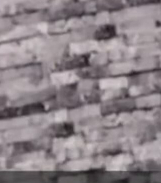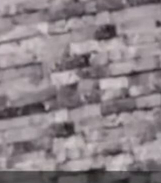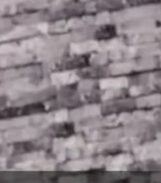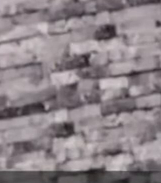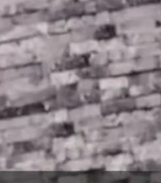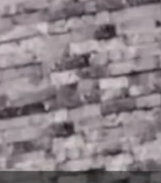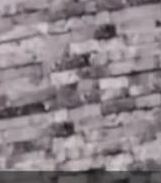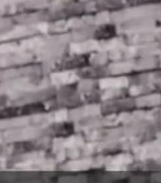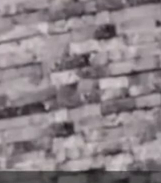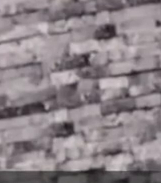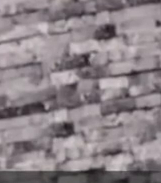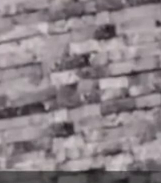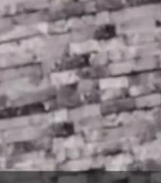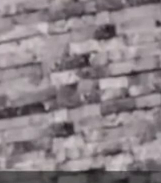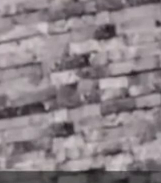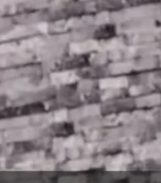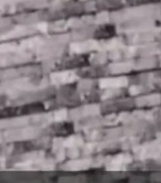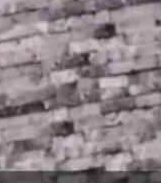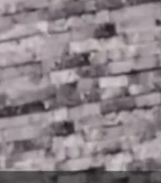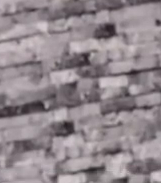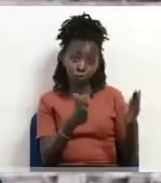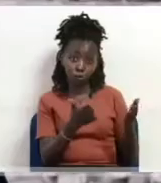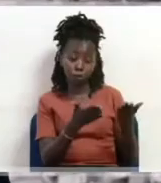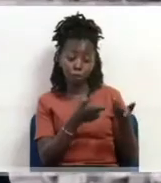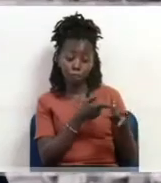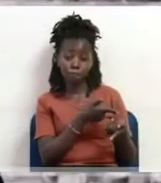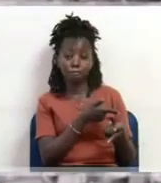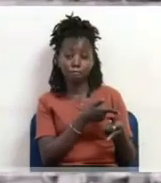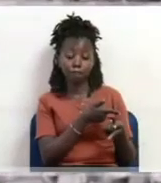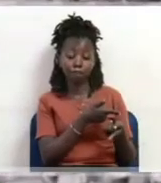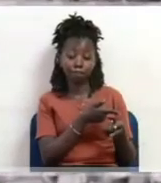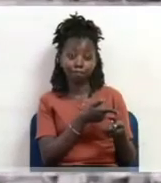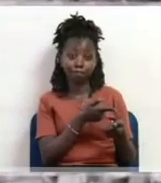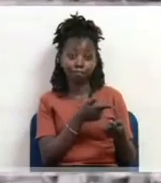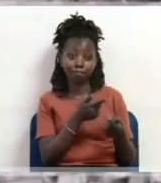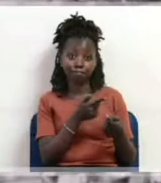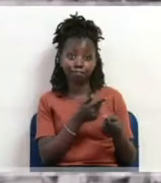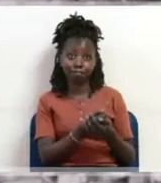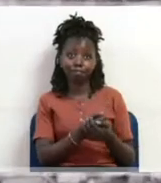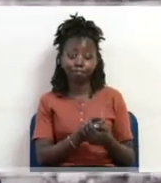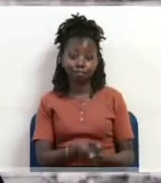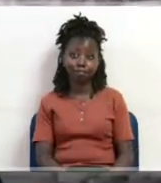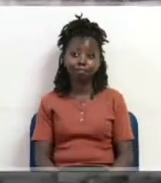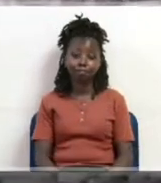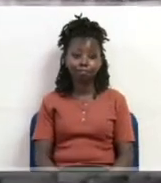This is what is happening. Verse 19 and 20.